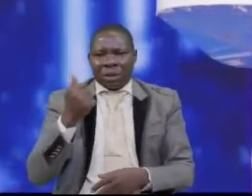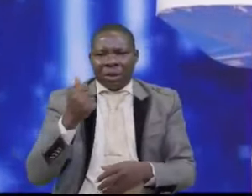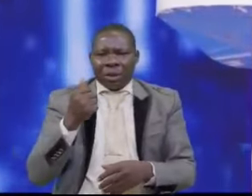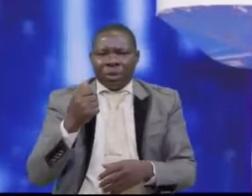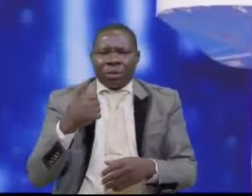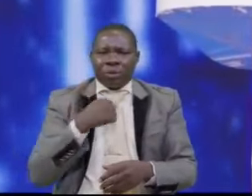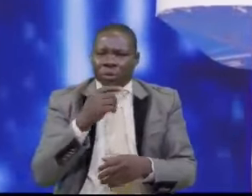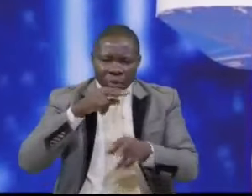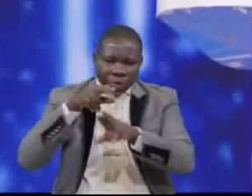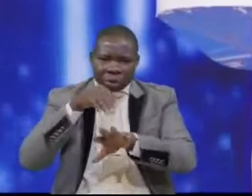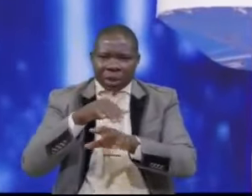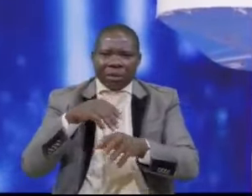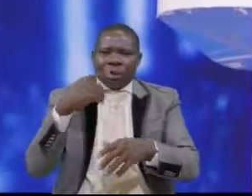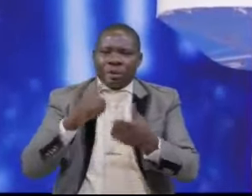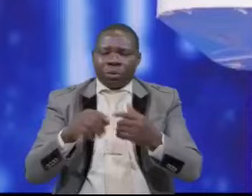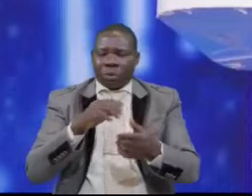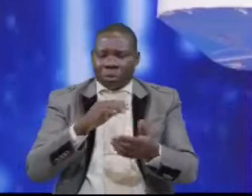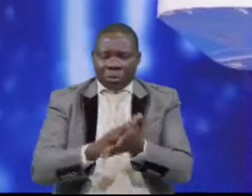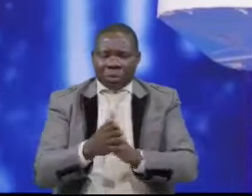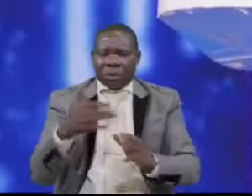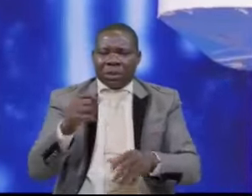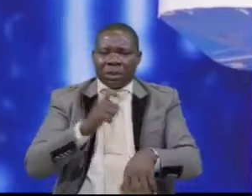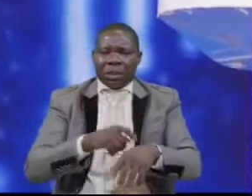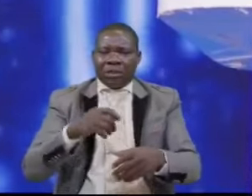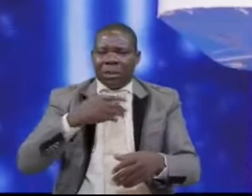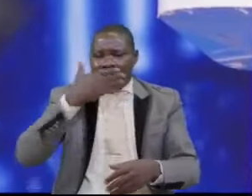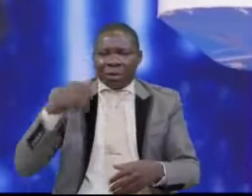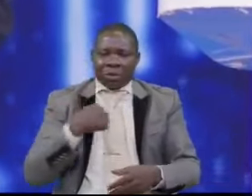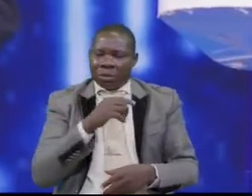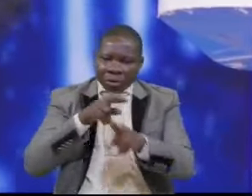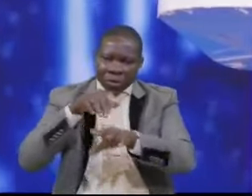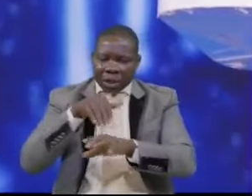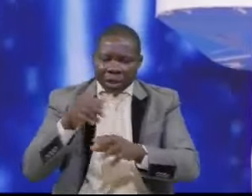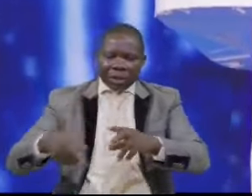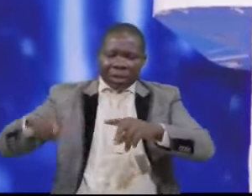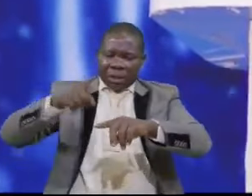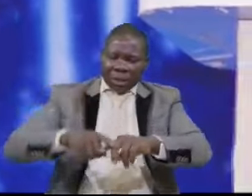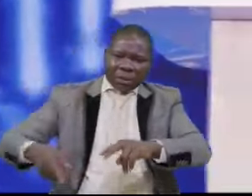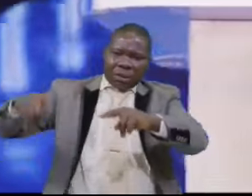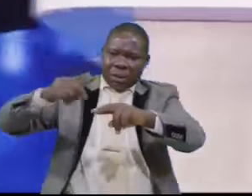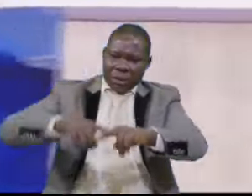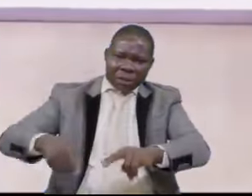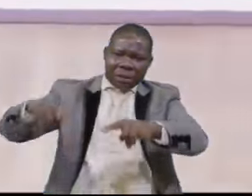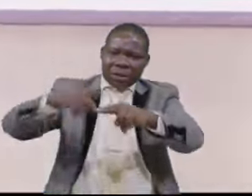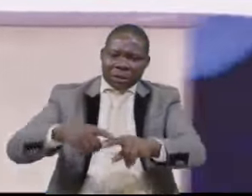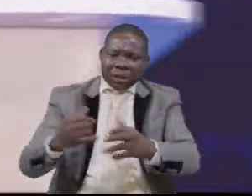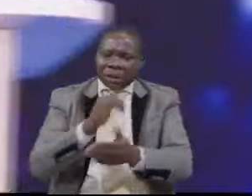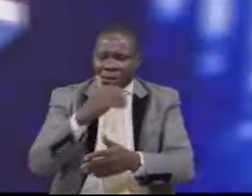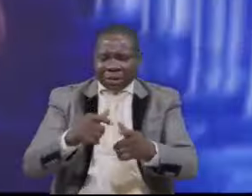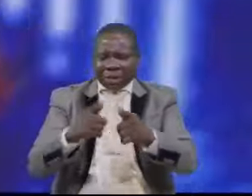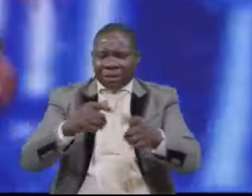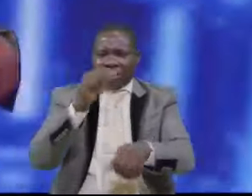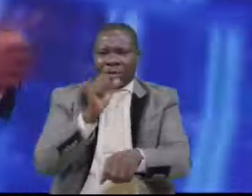are looking at increase, increase, increase. It's not a great jump. If you look at, there's something we call